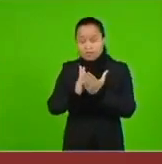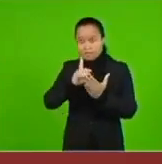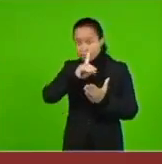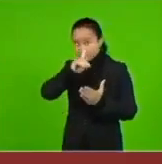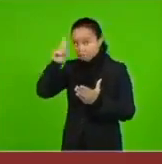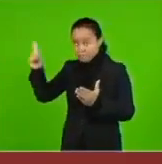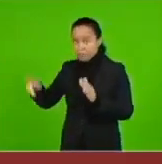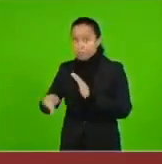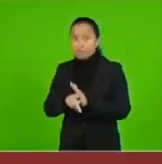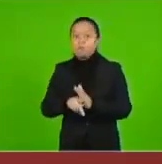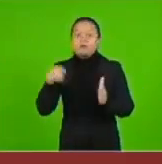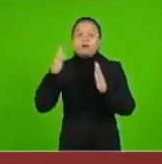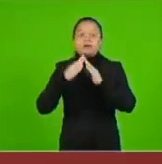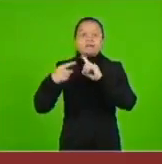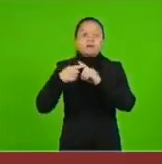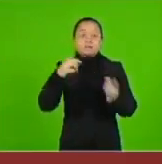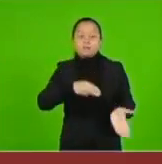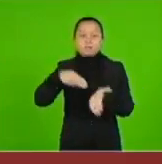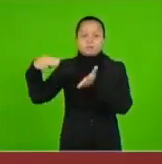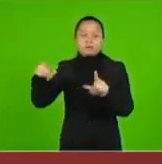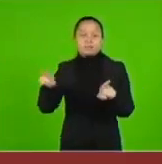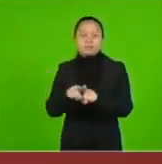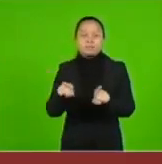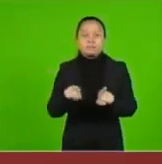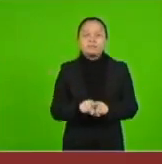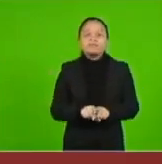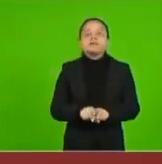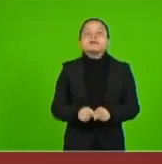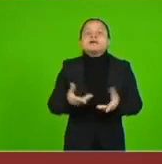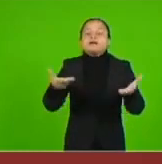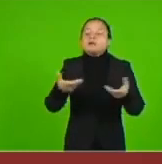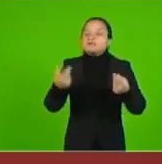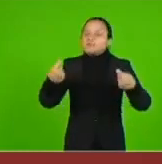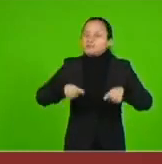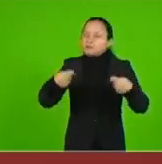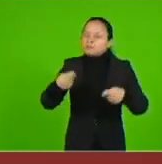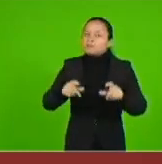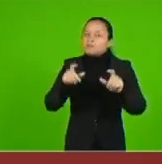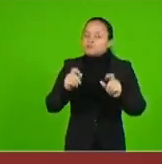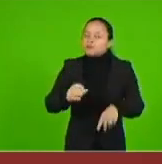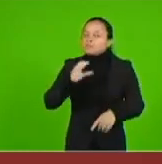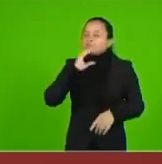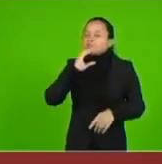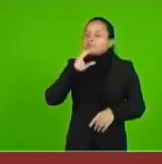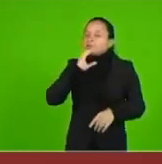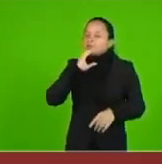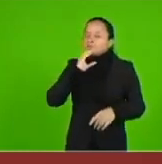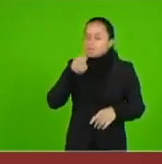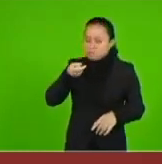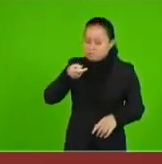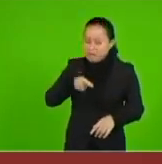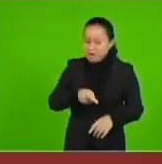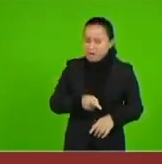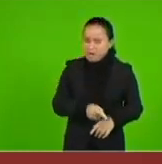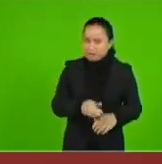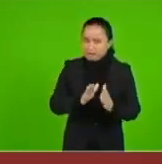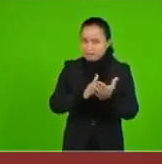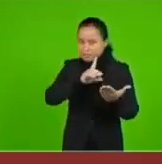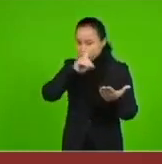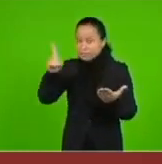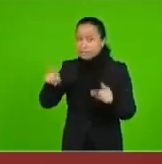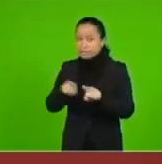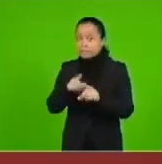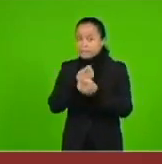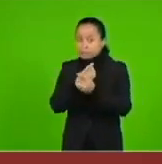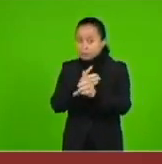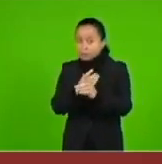Educational Biblical Institute of Maranatha has the concern too. We know that the development of